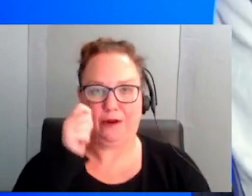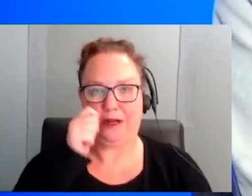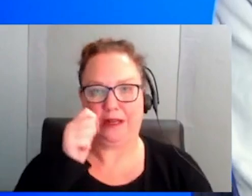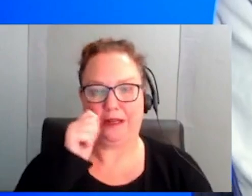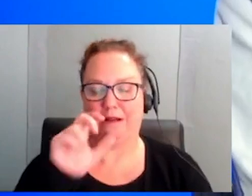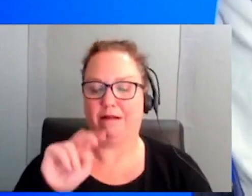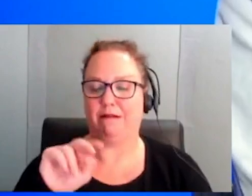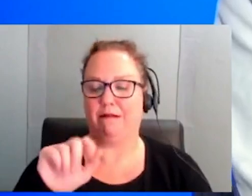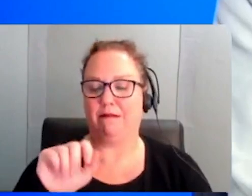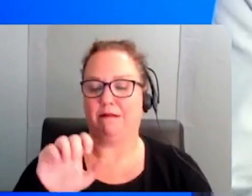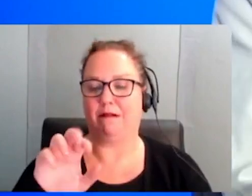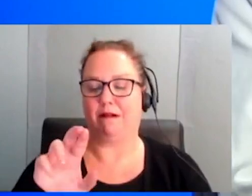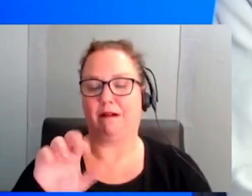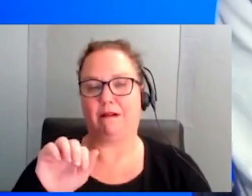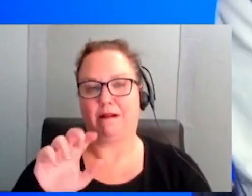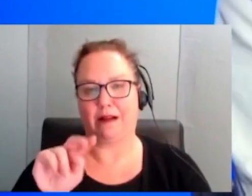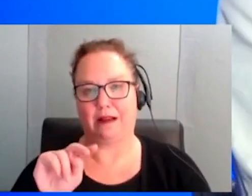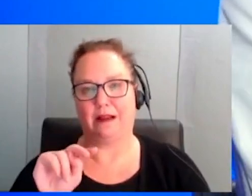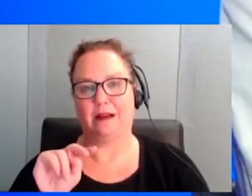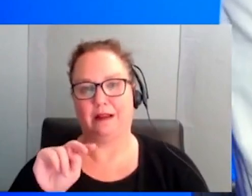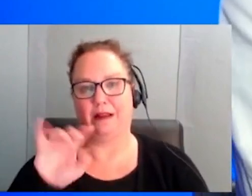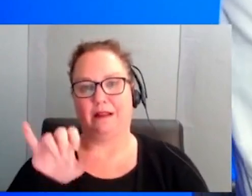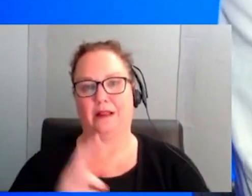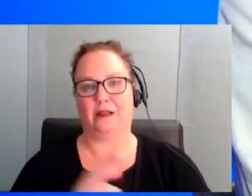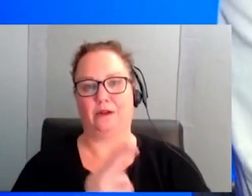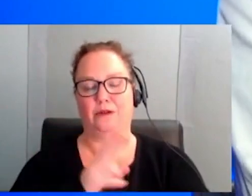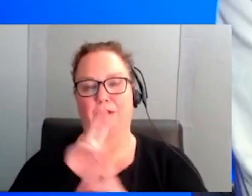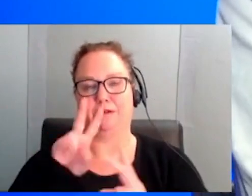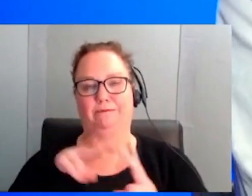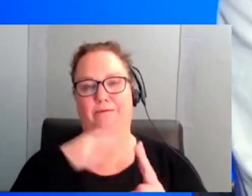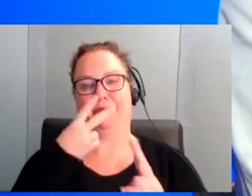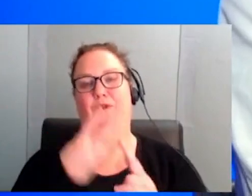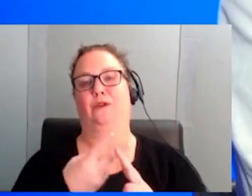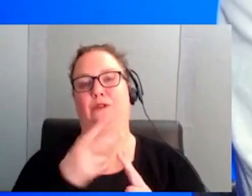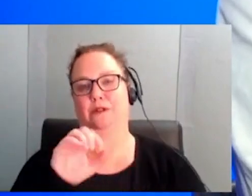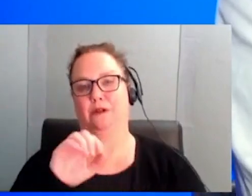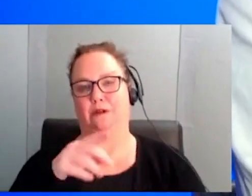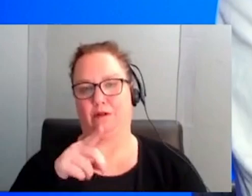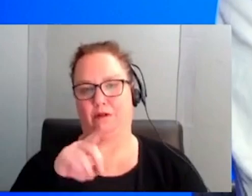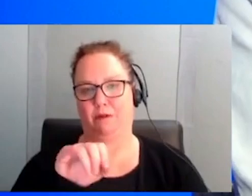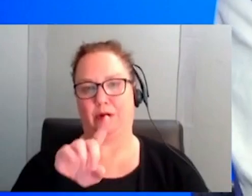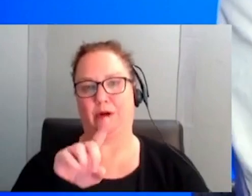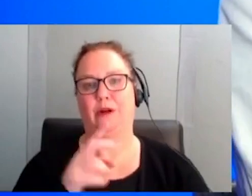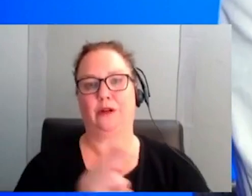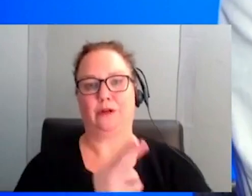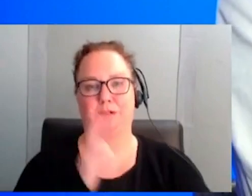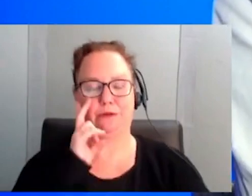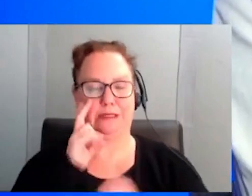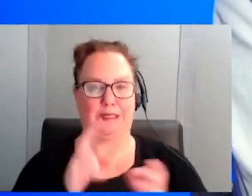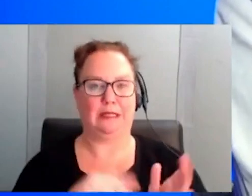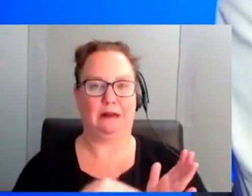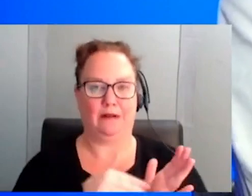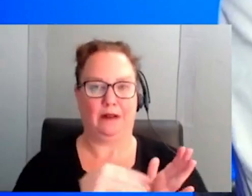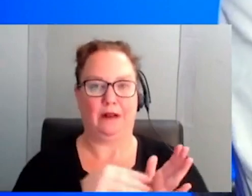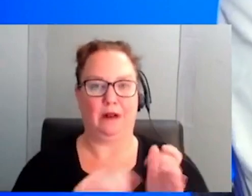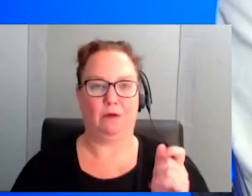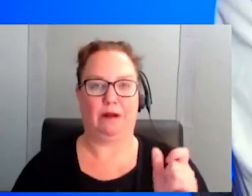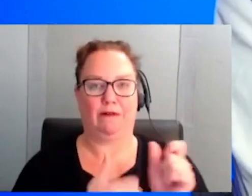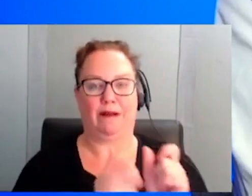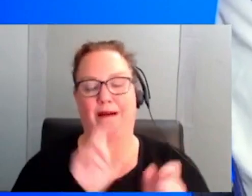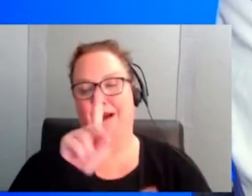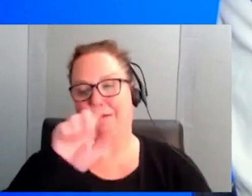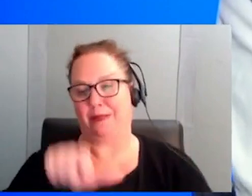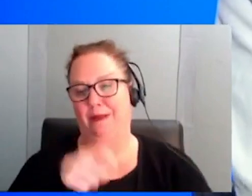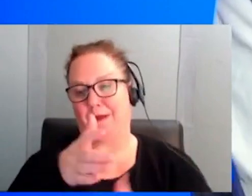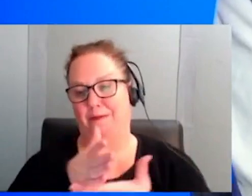the medication that reverses opioid use, is being used a lot now. And so we've kind of caught up with the rest of the country in that sense,